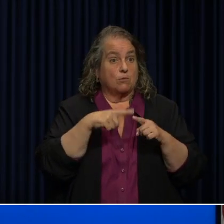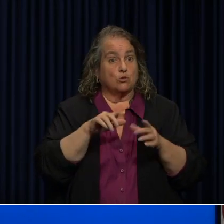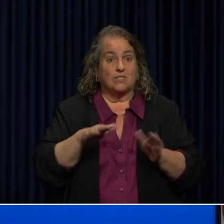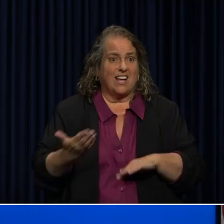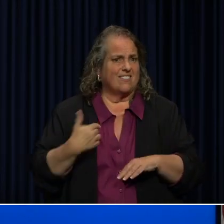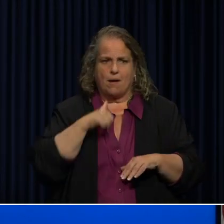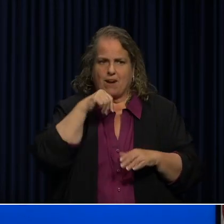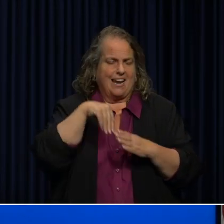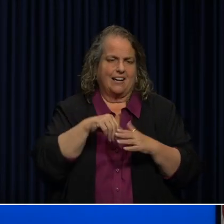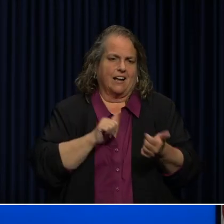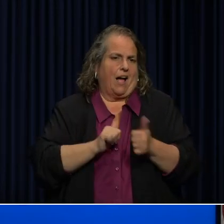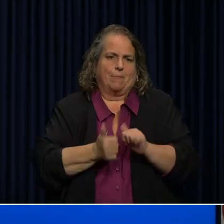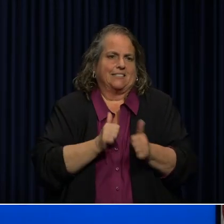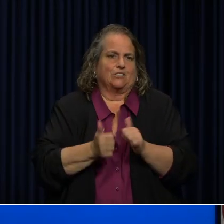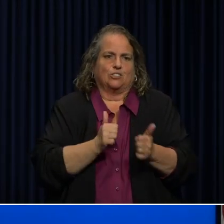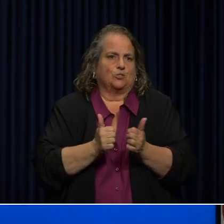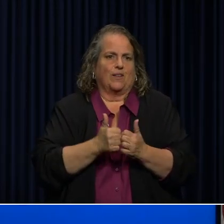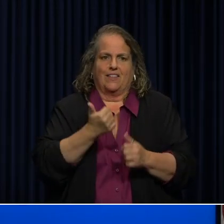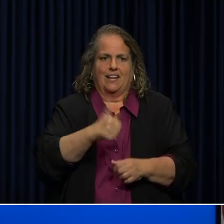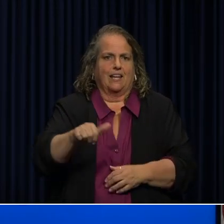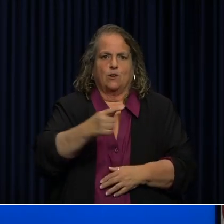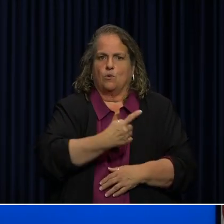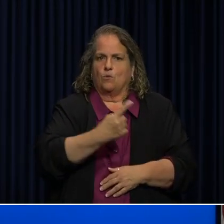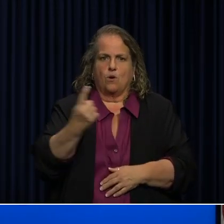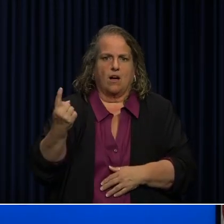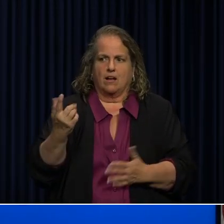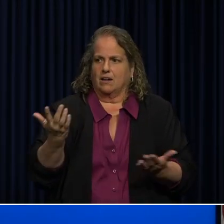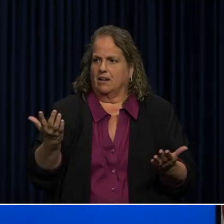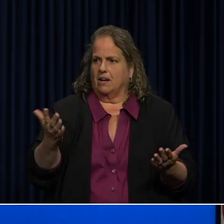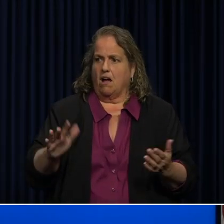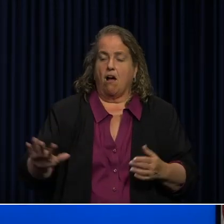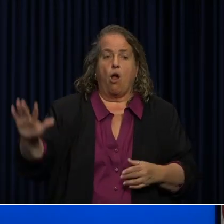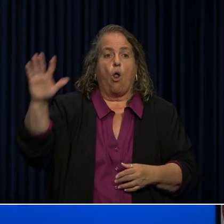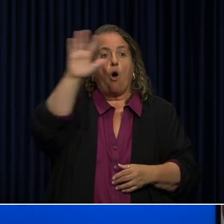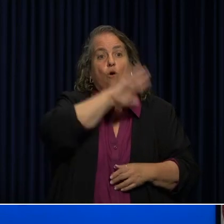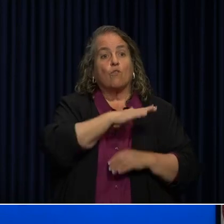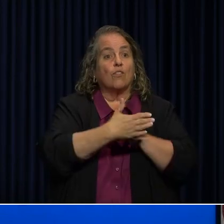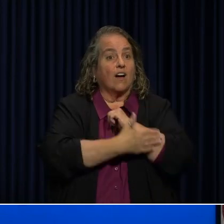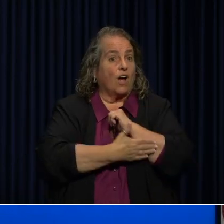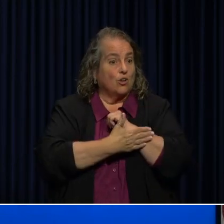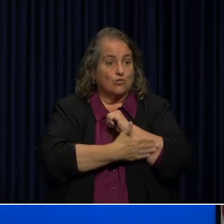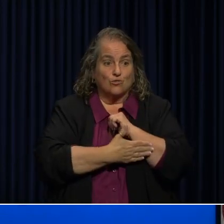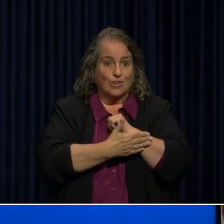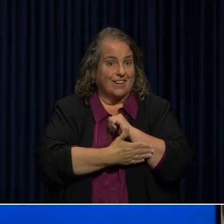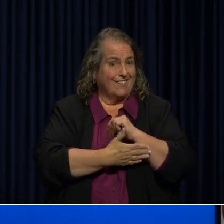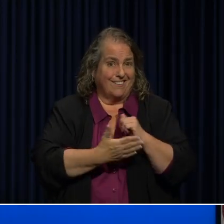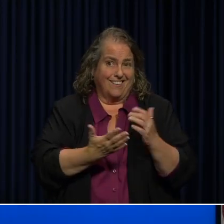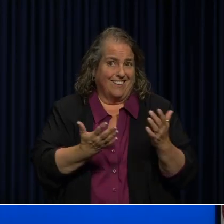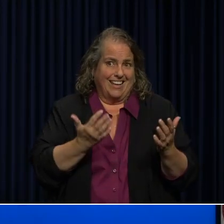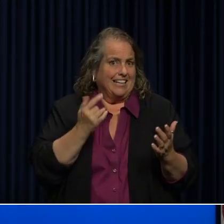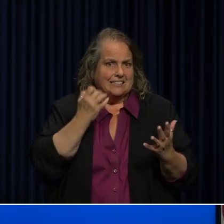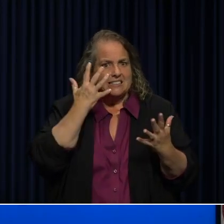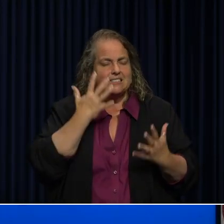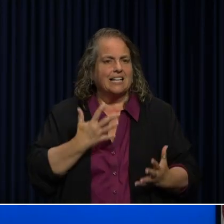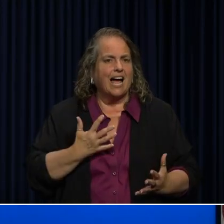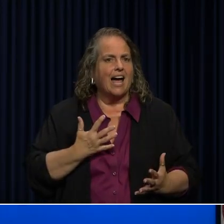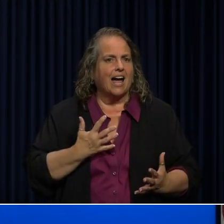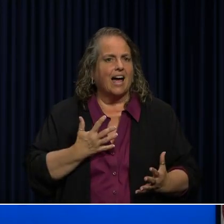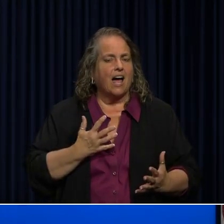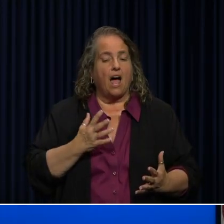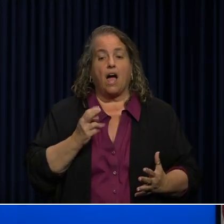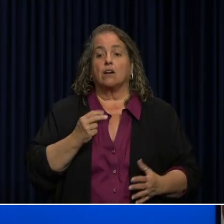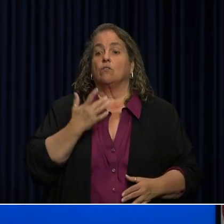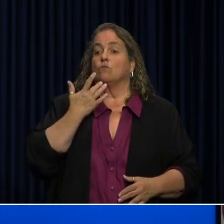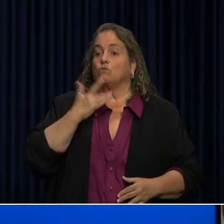competition with anybody. I mean, everyone across the country is a tragedy, and unfortunately here